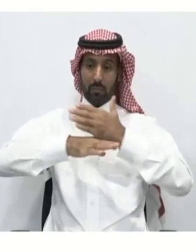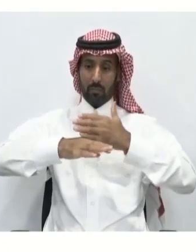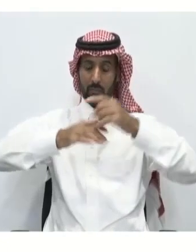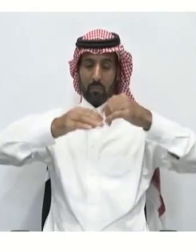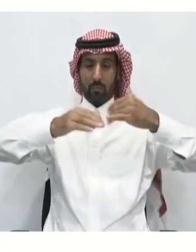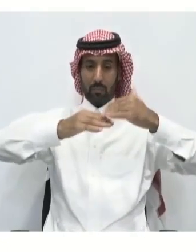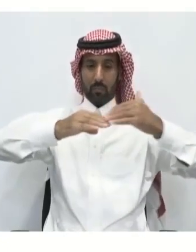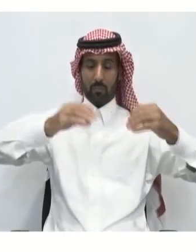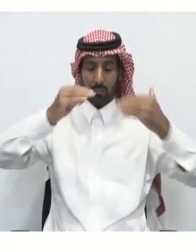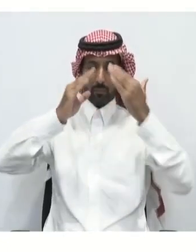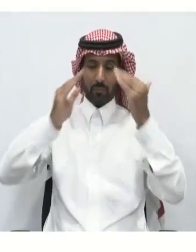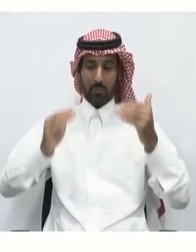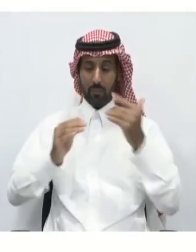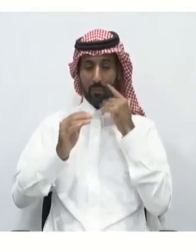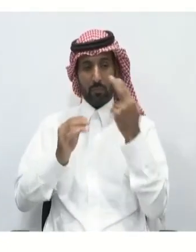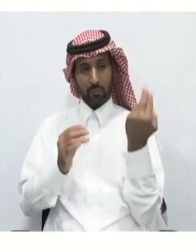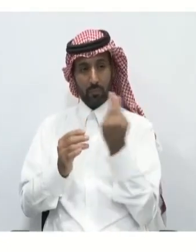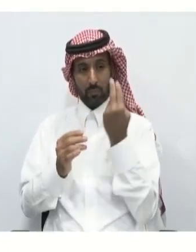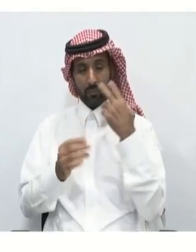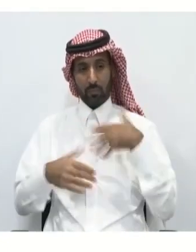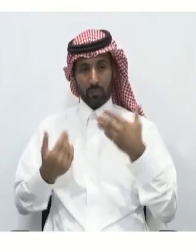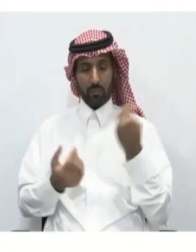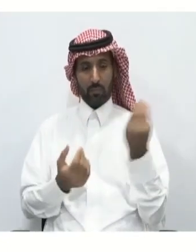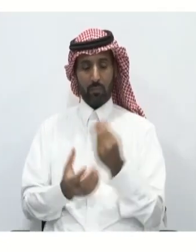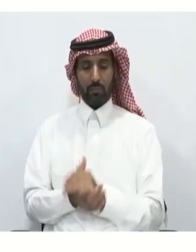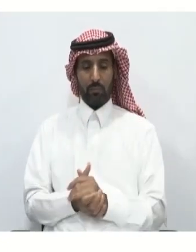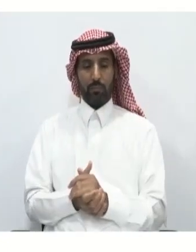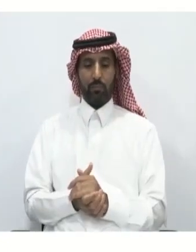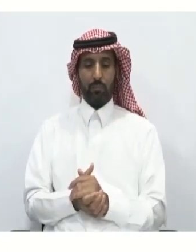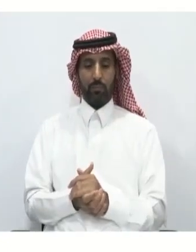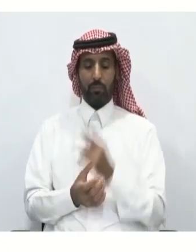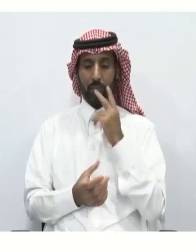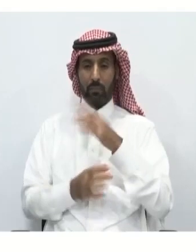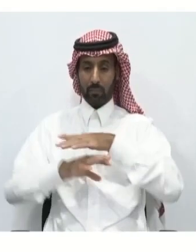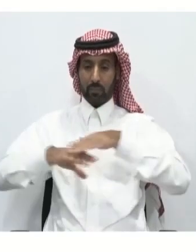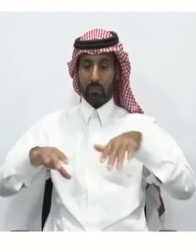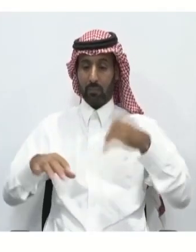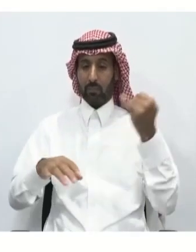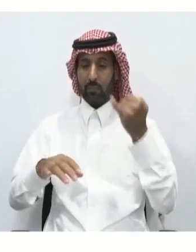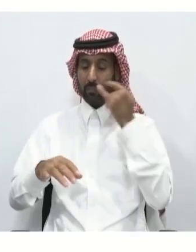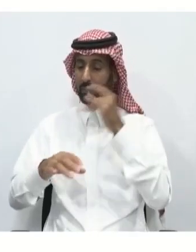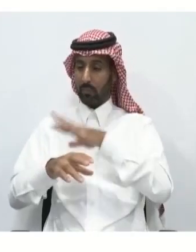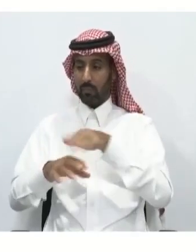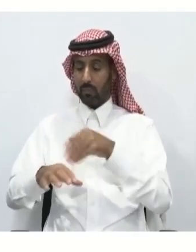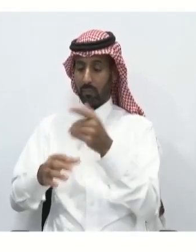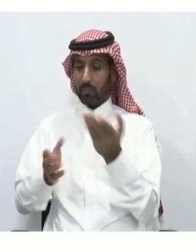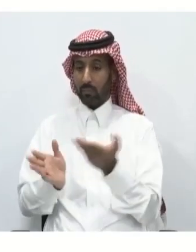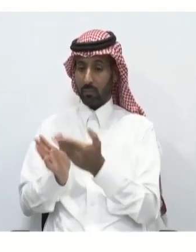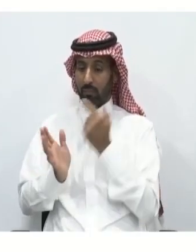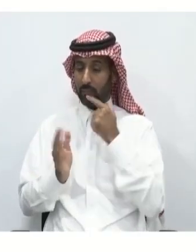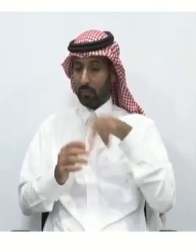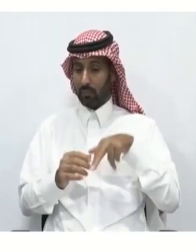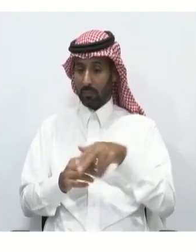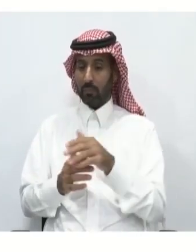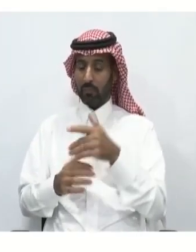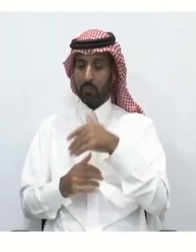recommend that you only stay there if you are physically able to get around. There are shared public bathrooms and guests need to use the walkways